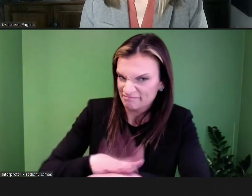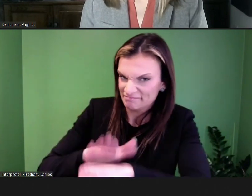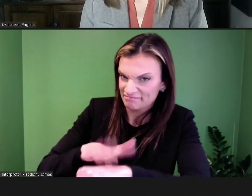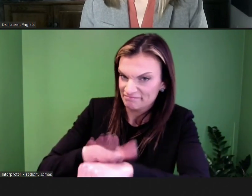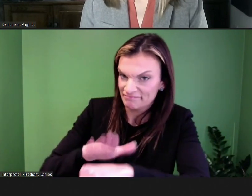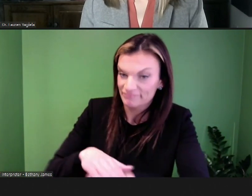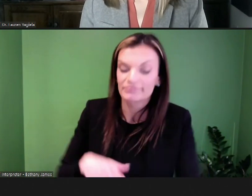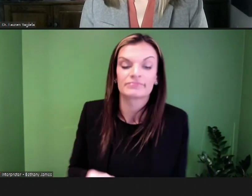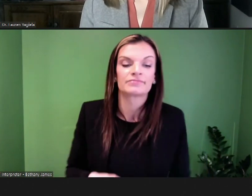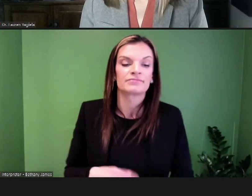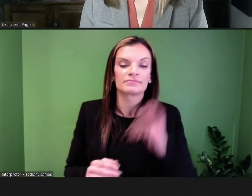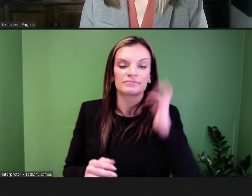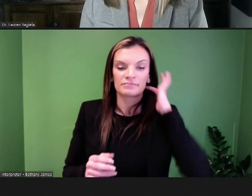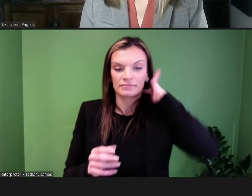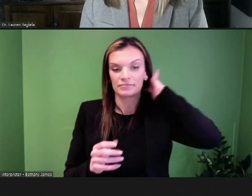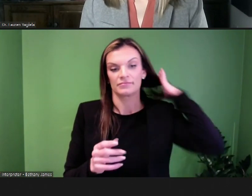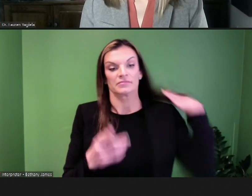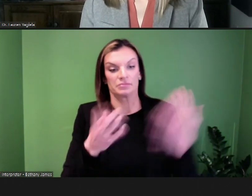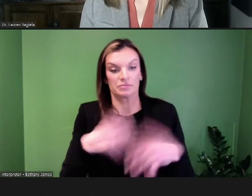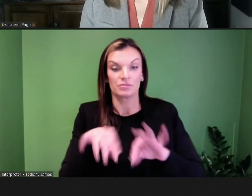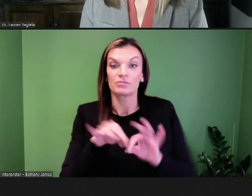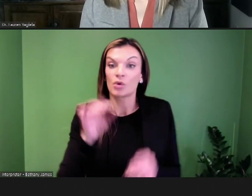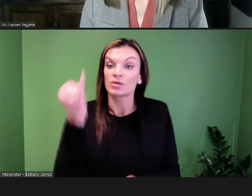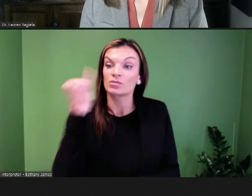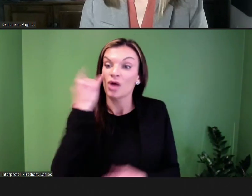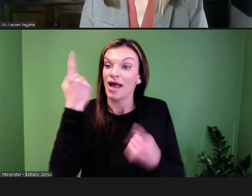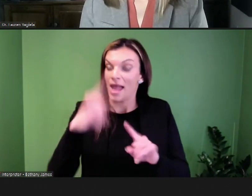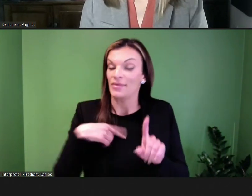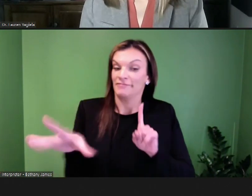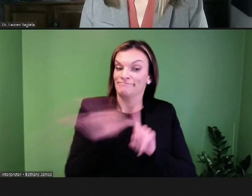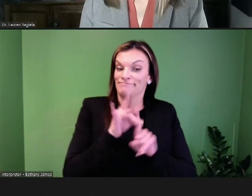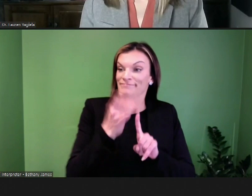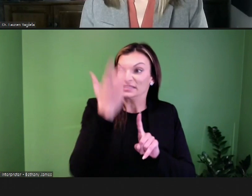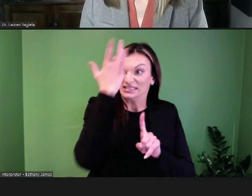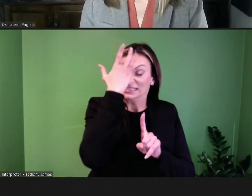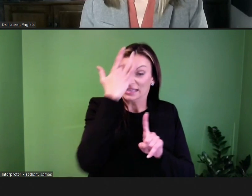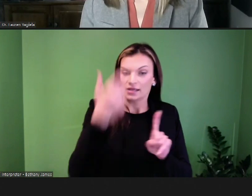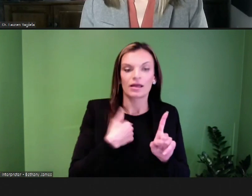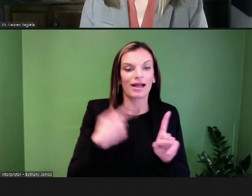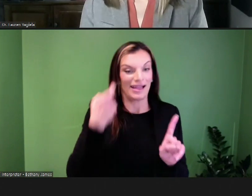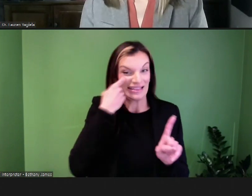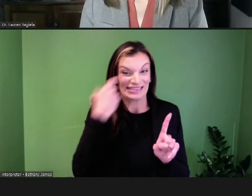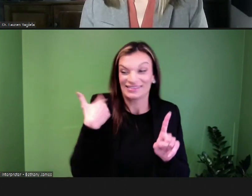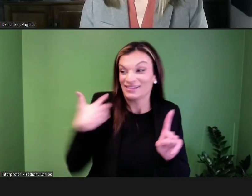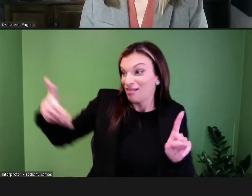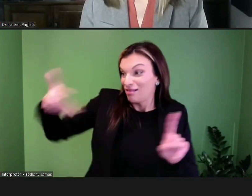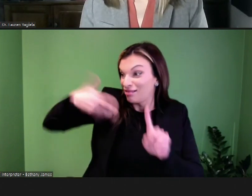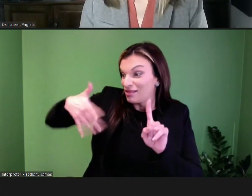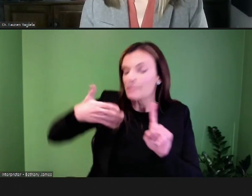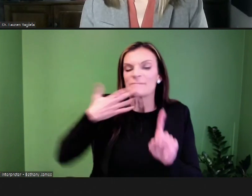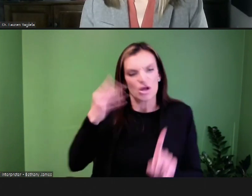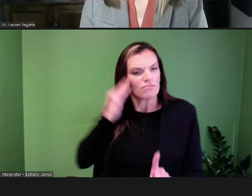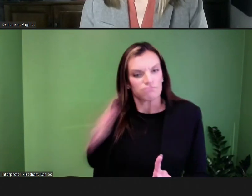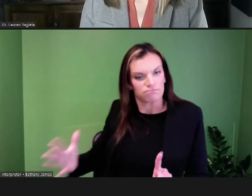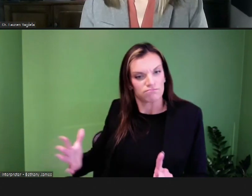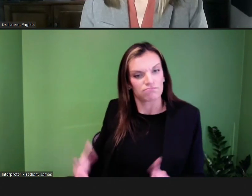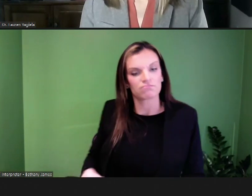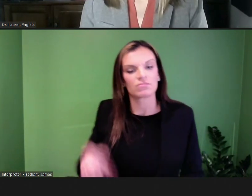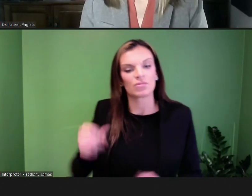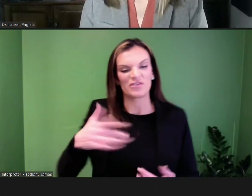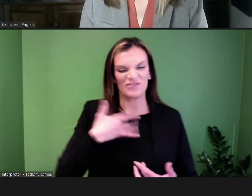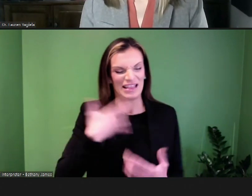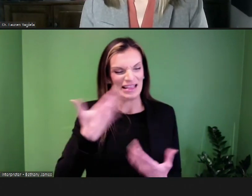contacts right away and make sure that you remain isolated. If you feel sick, you think you may have been exposed to